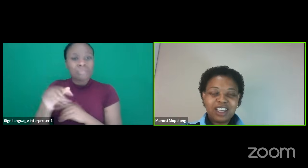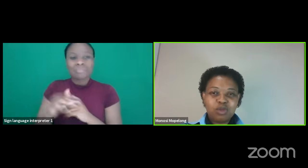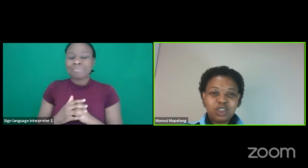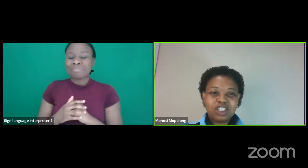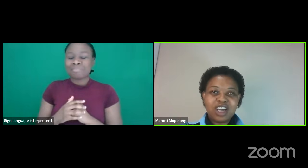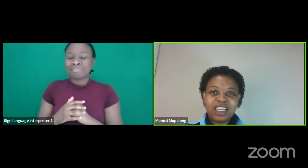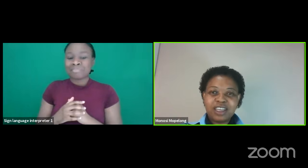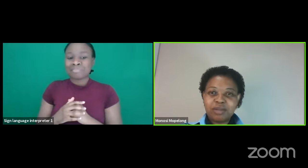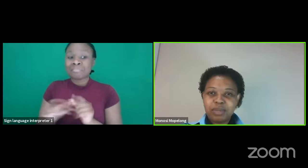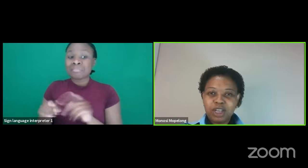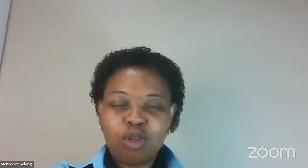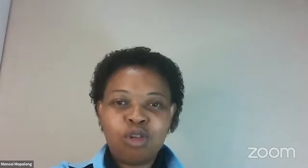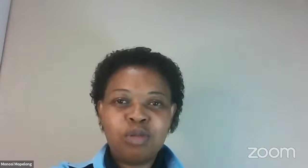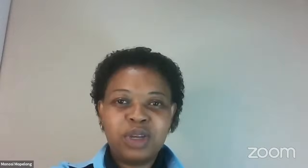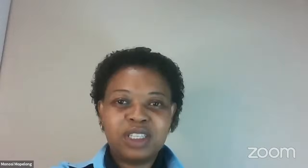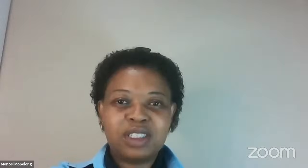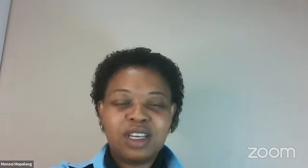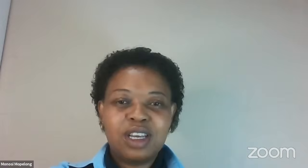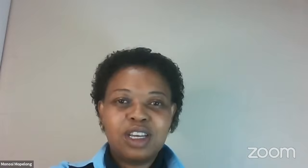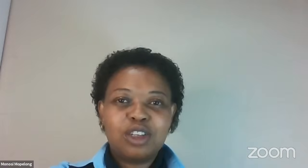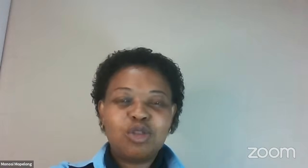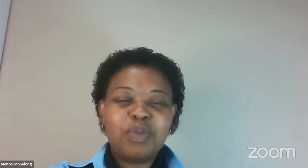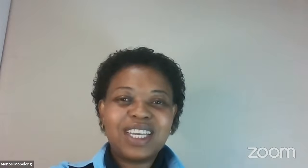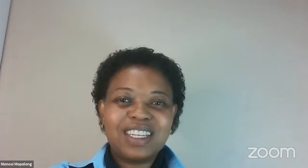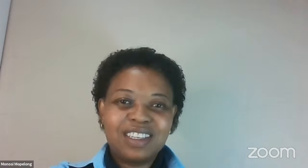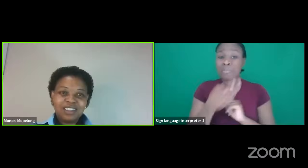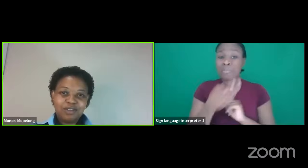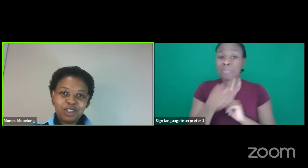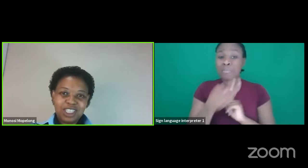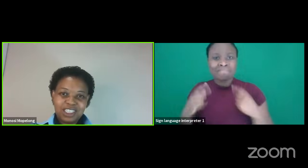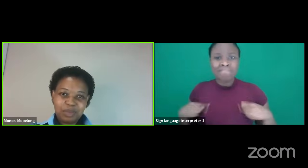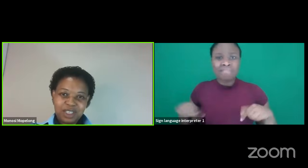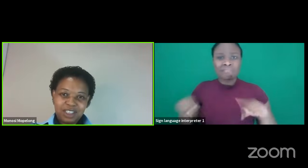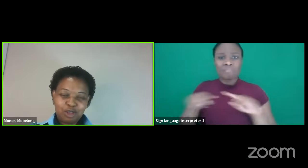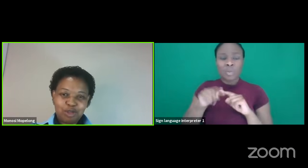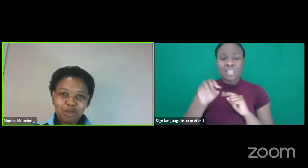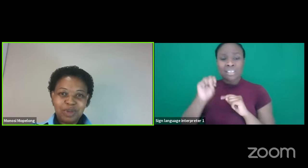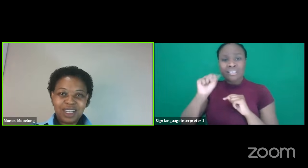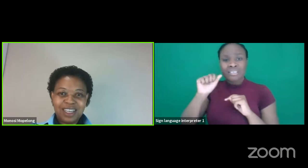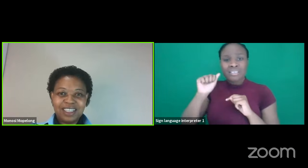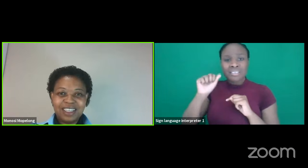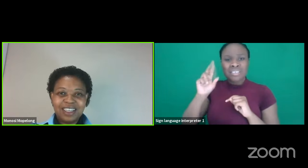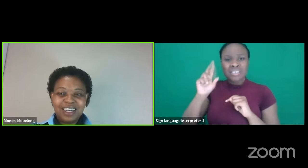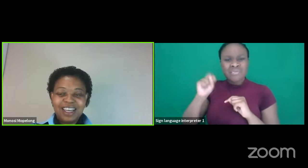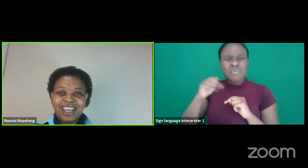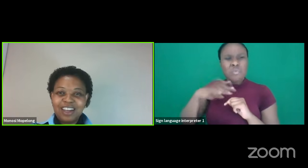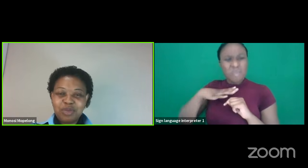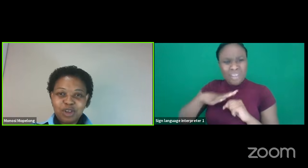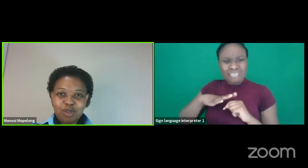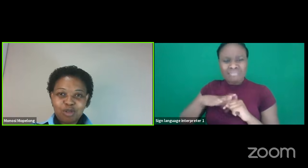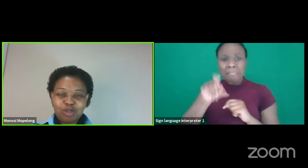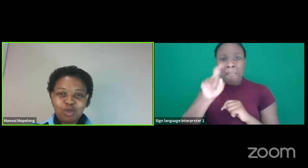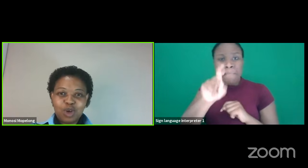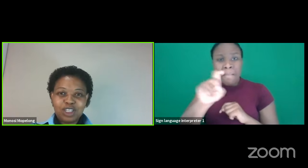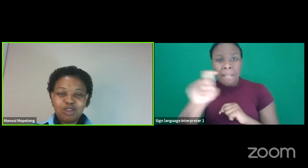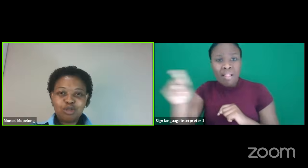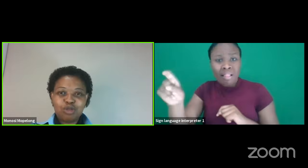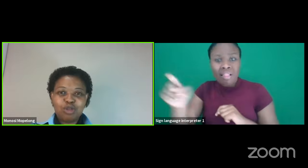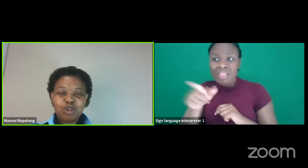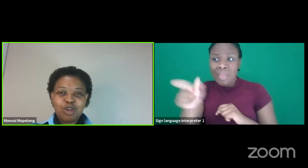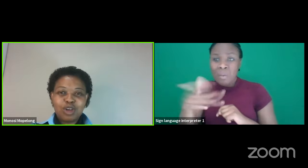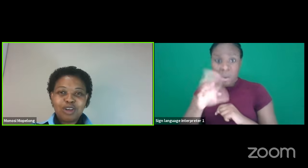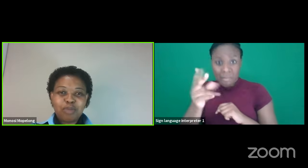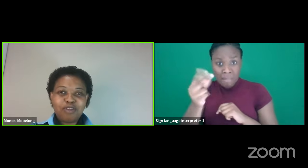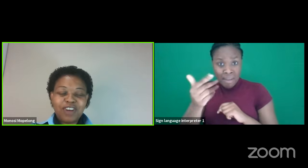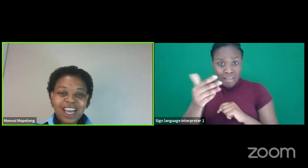out there that we're trying by all means to make it easy for taxpayers to comply. And we also want